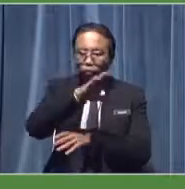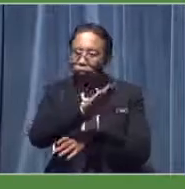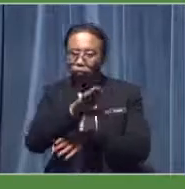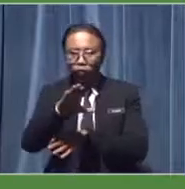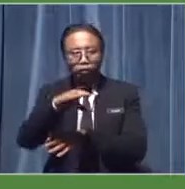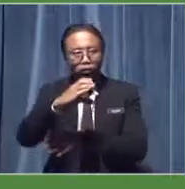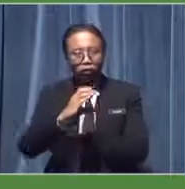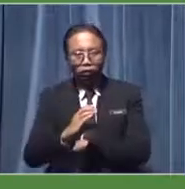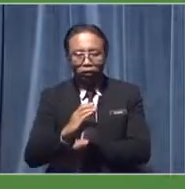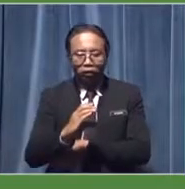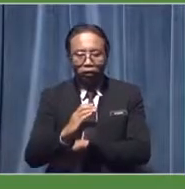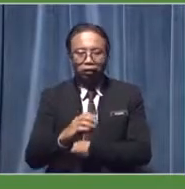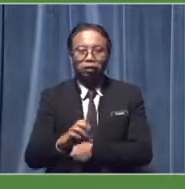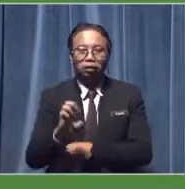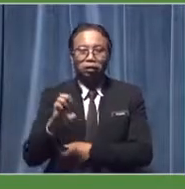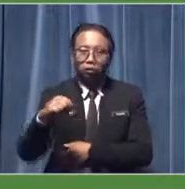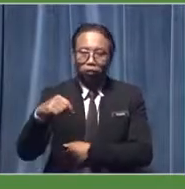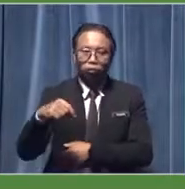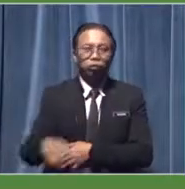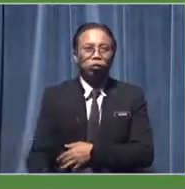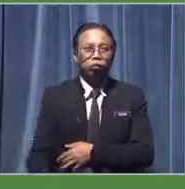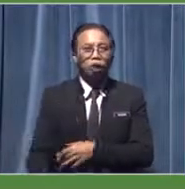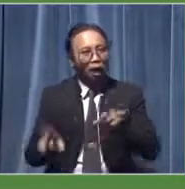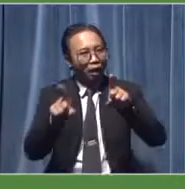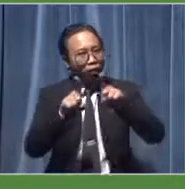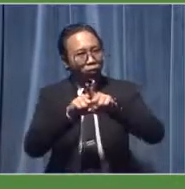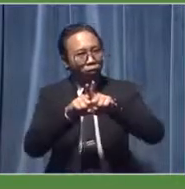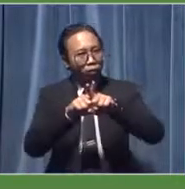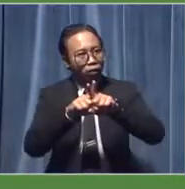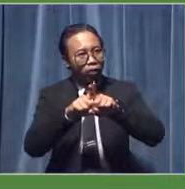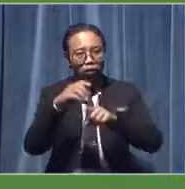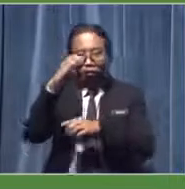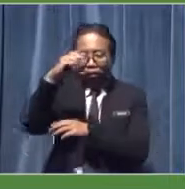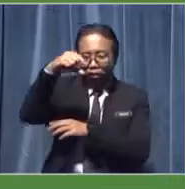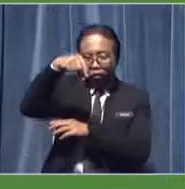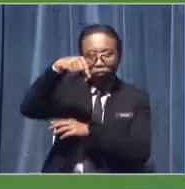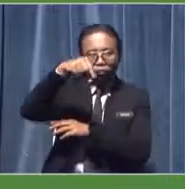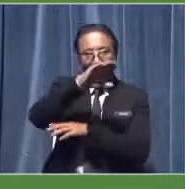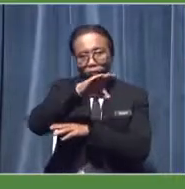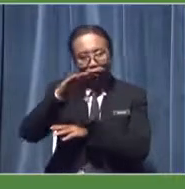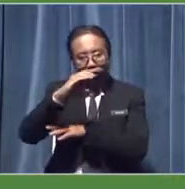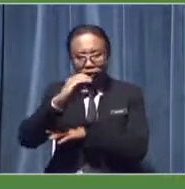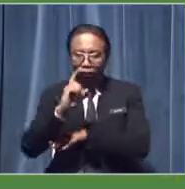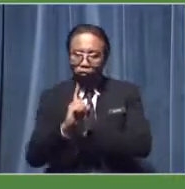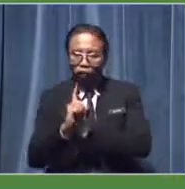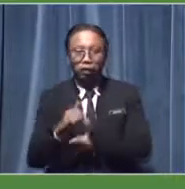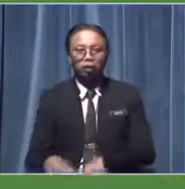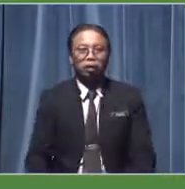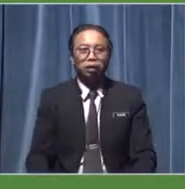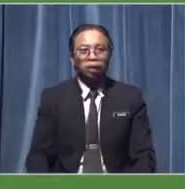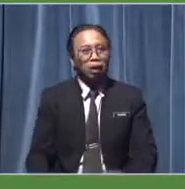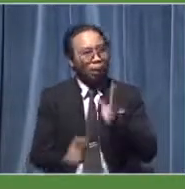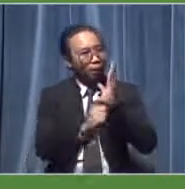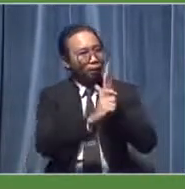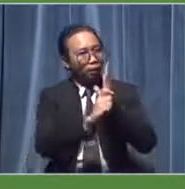over C equivalence equals Q over C1